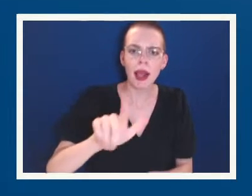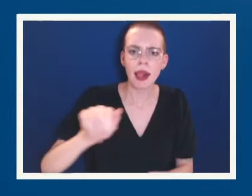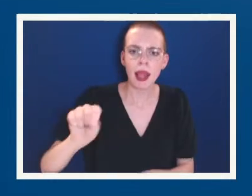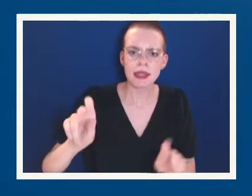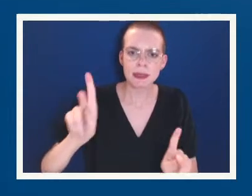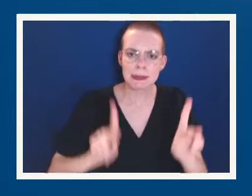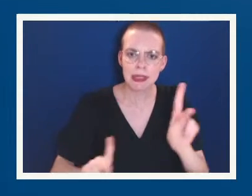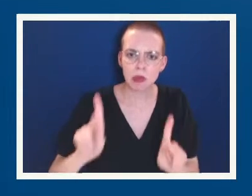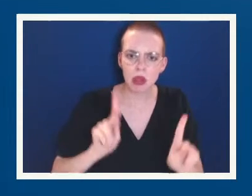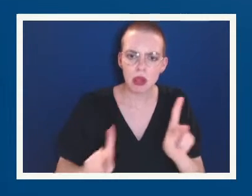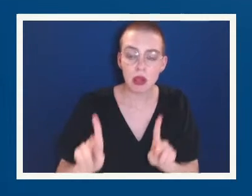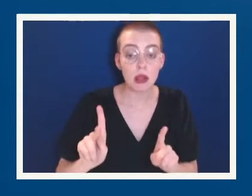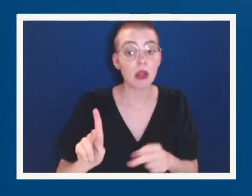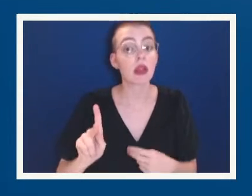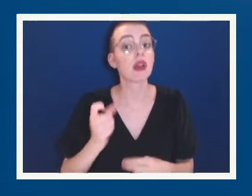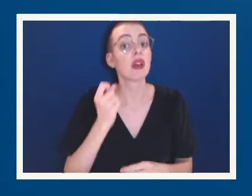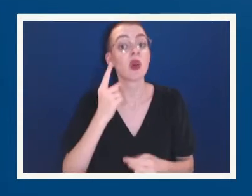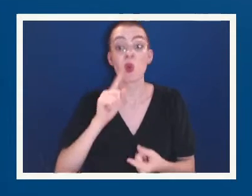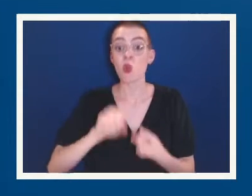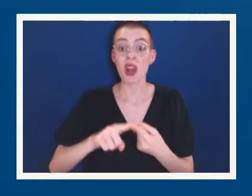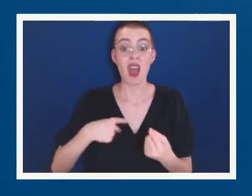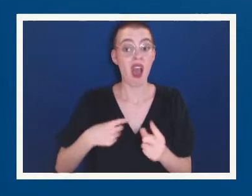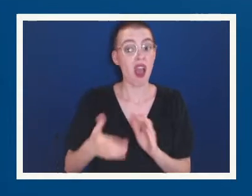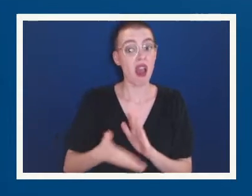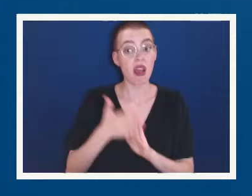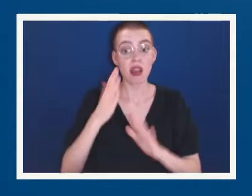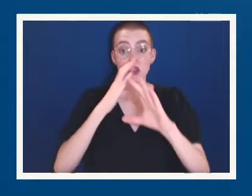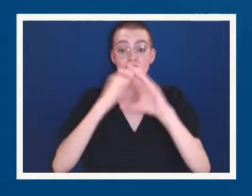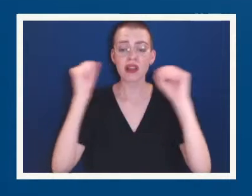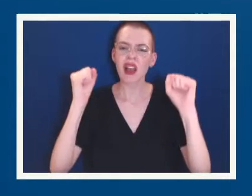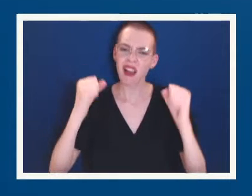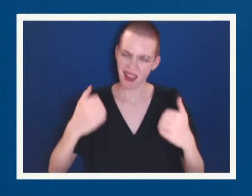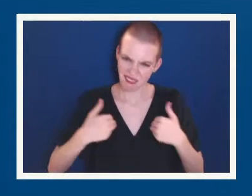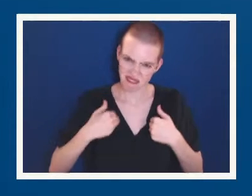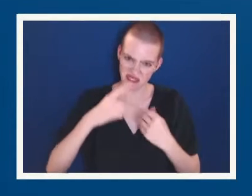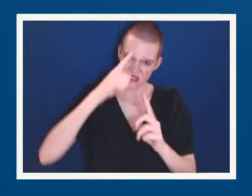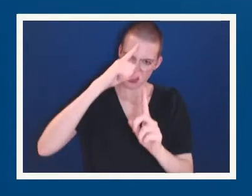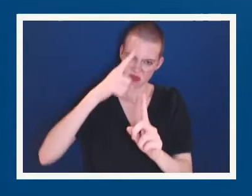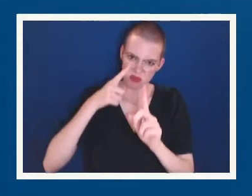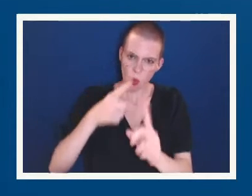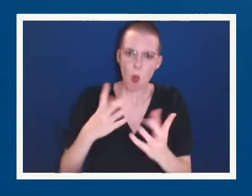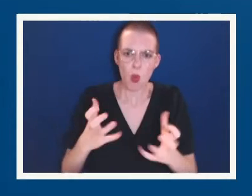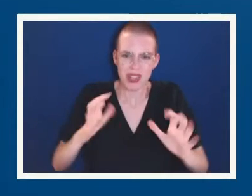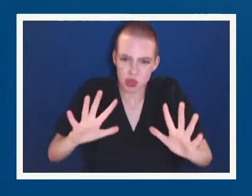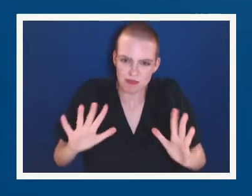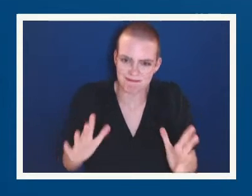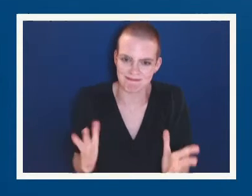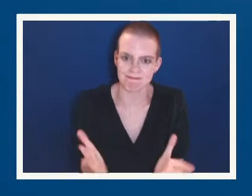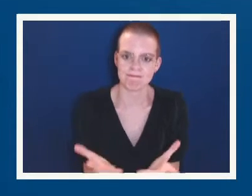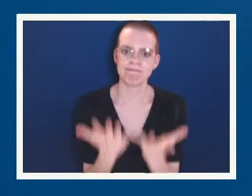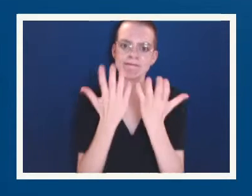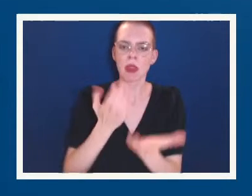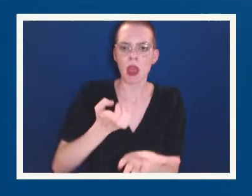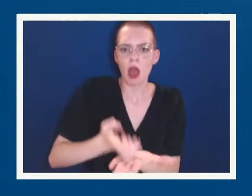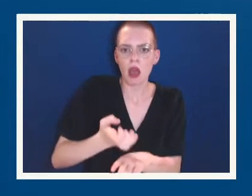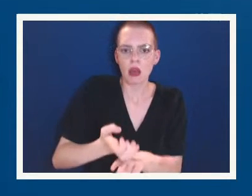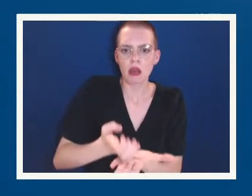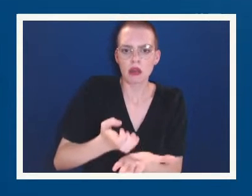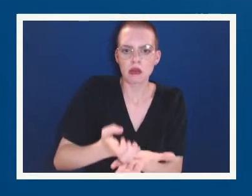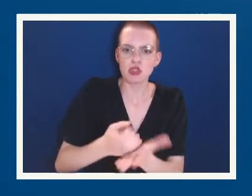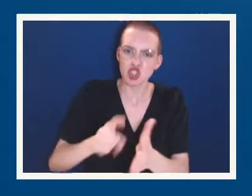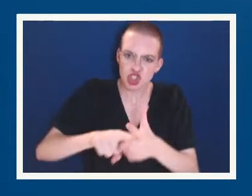objective when I ran for president was to build an economy from the bottom up and the middle out. It's a fundamental